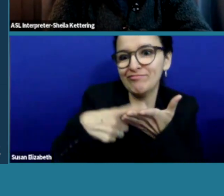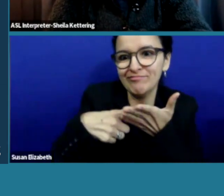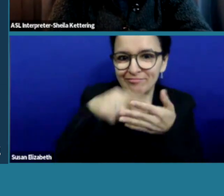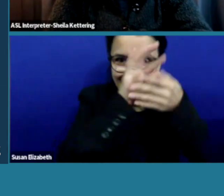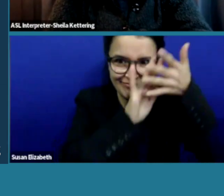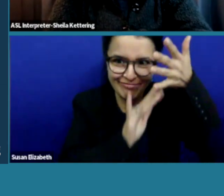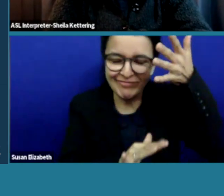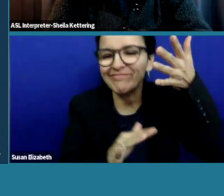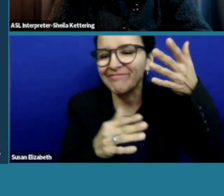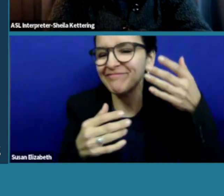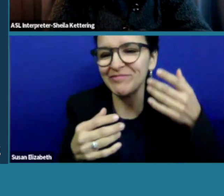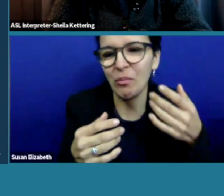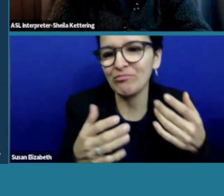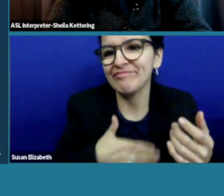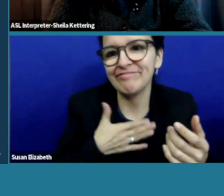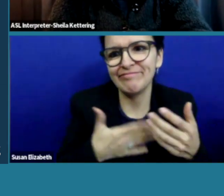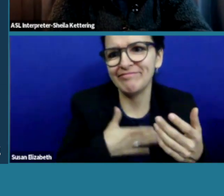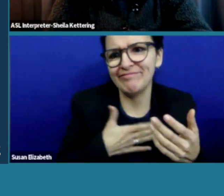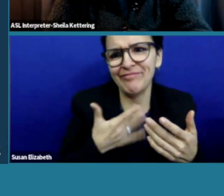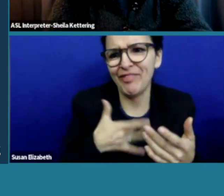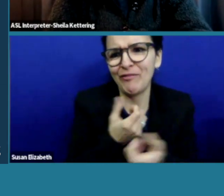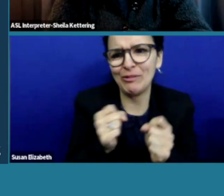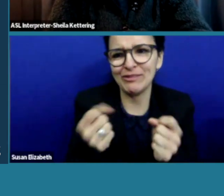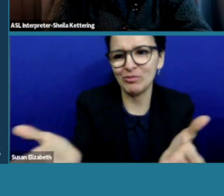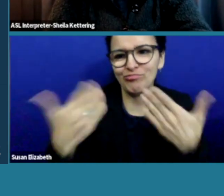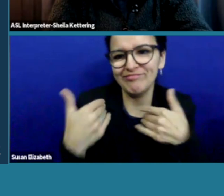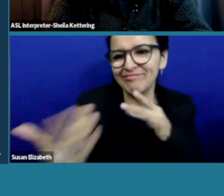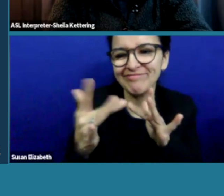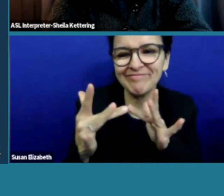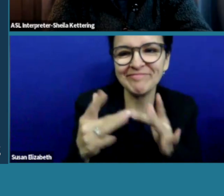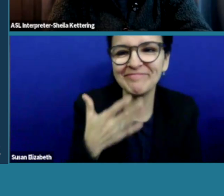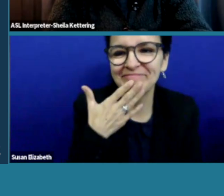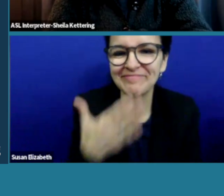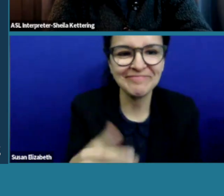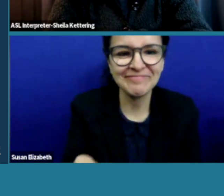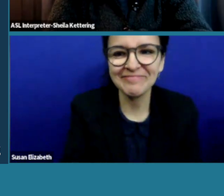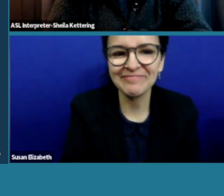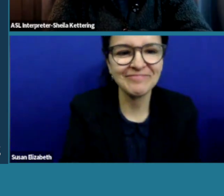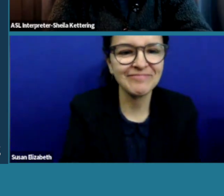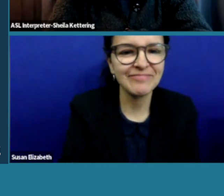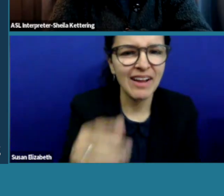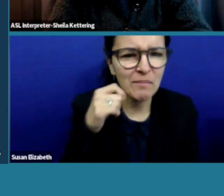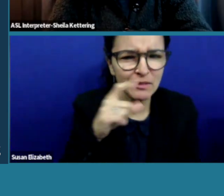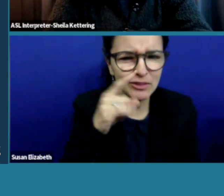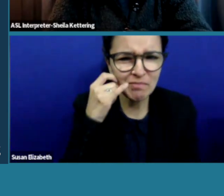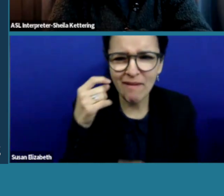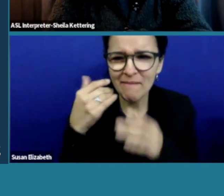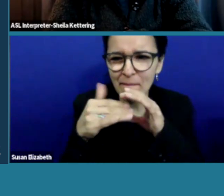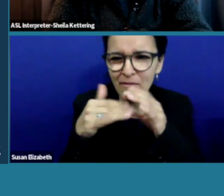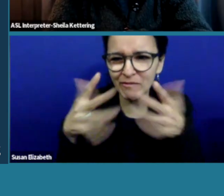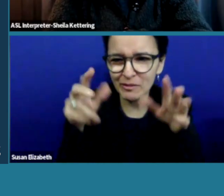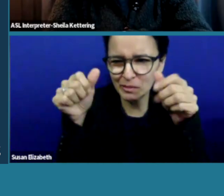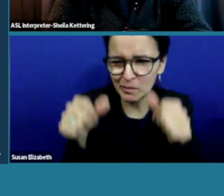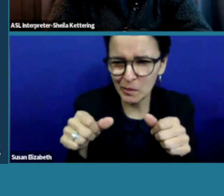to talk about, but anyone, if you have any questions, you can reach out to me. I would be more than happy to answer